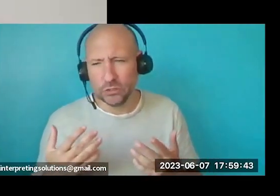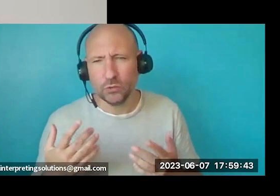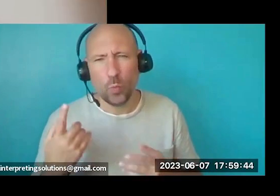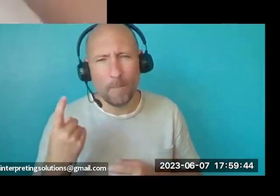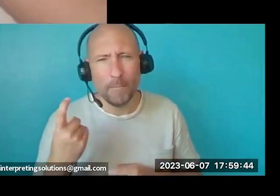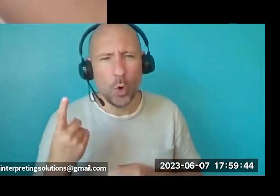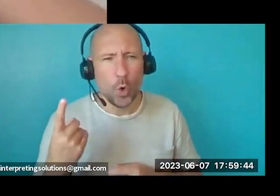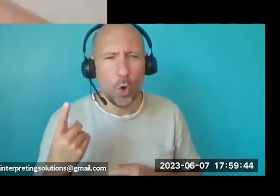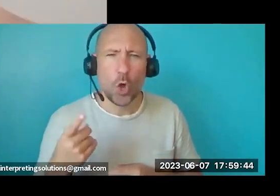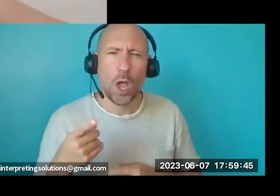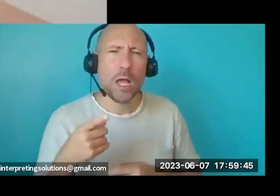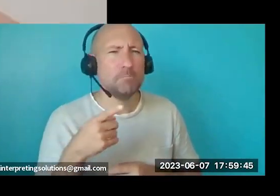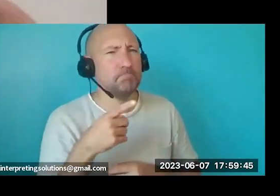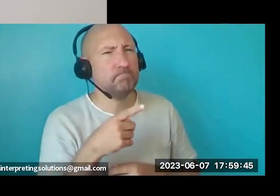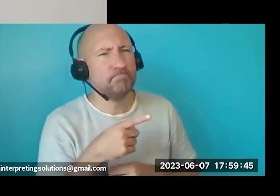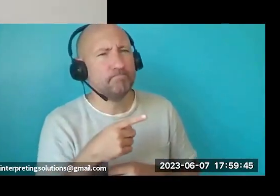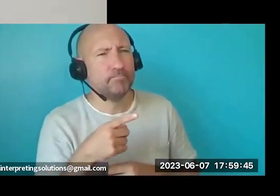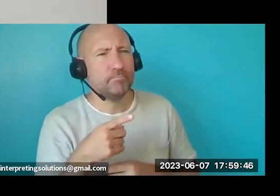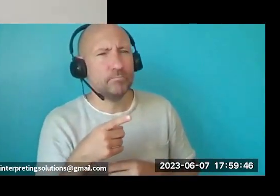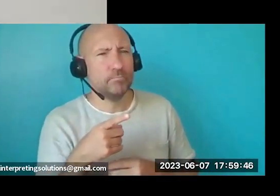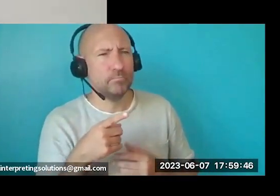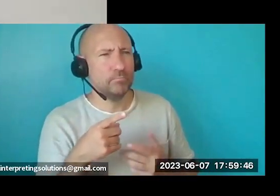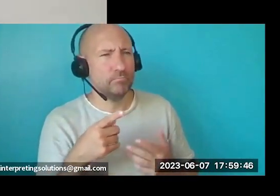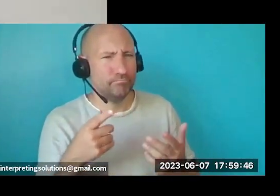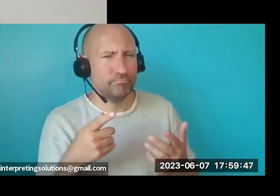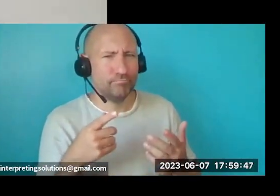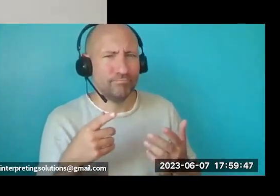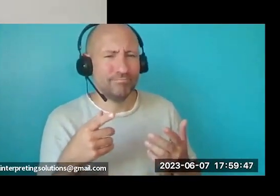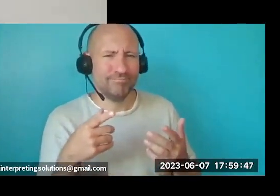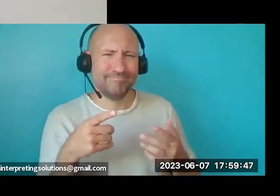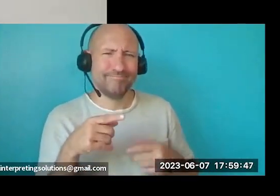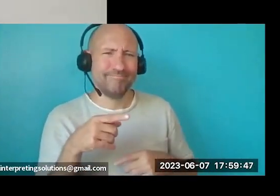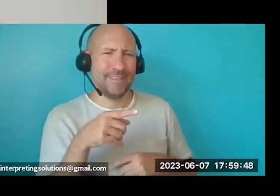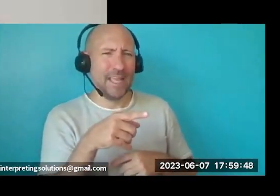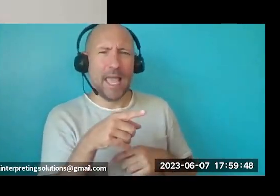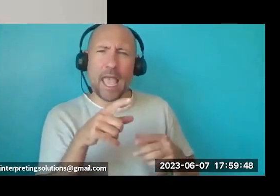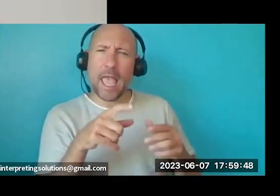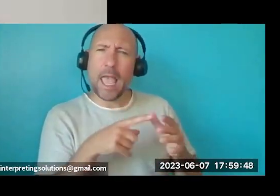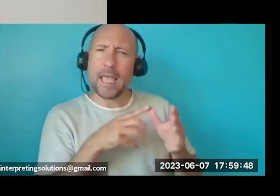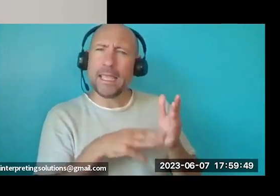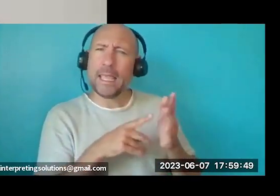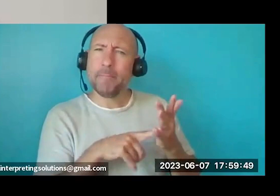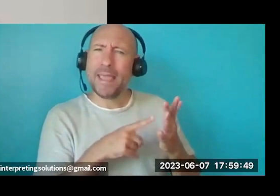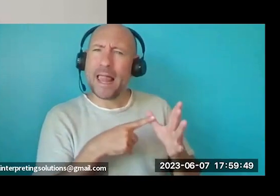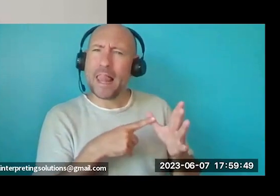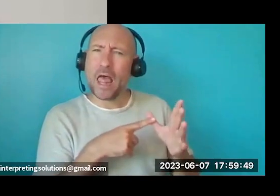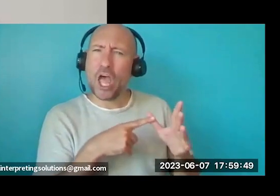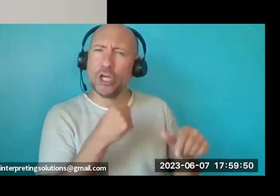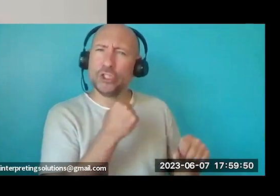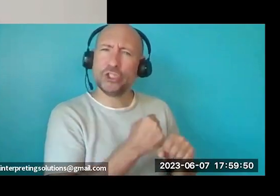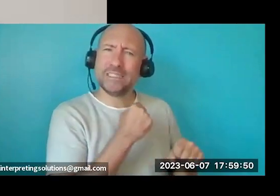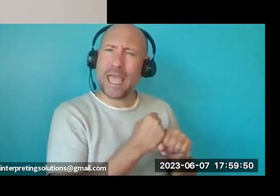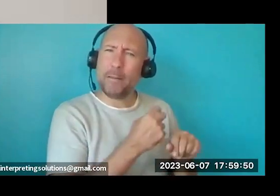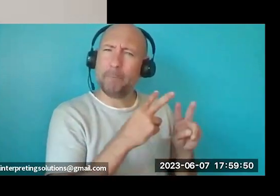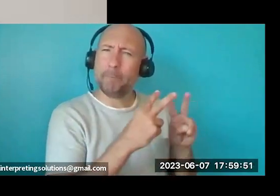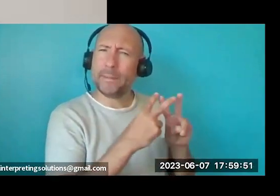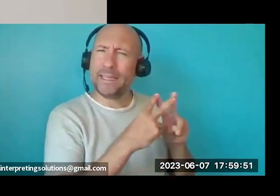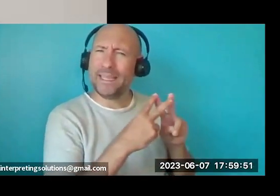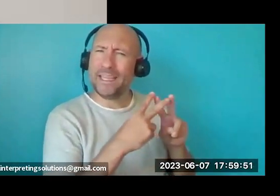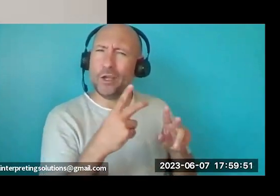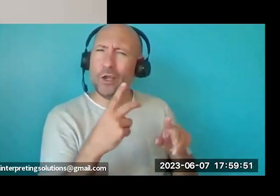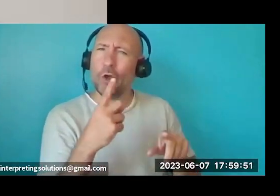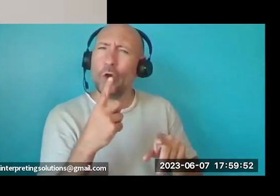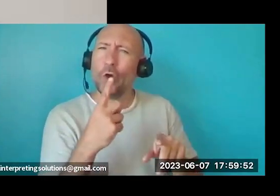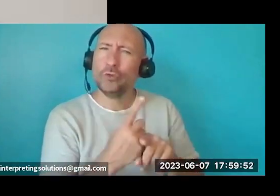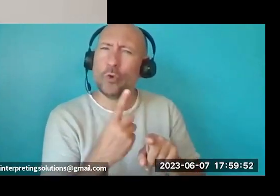the reference of the latest performance that Camilla and Giuseppe talked about. Trespass